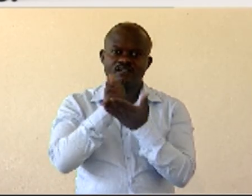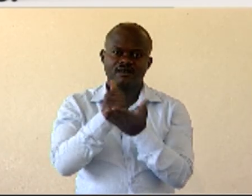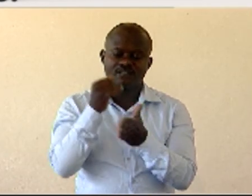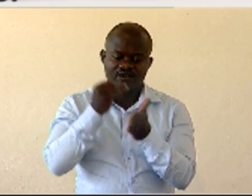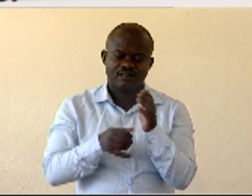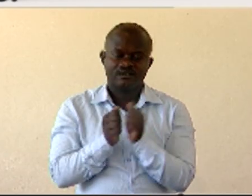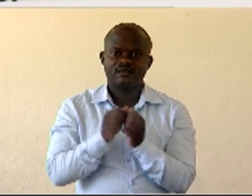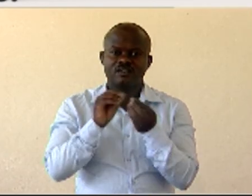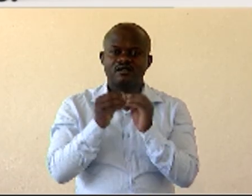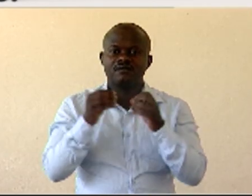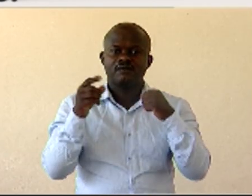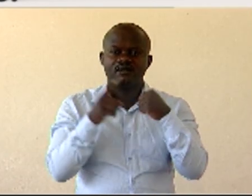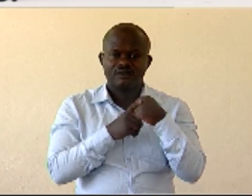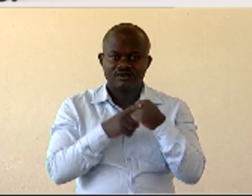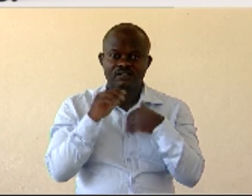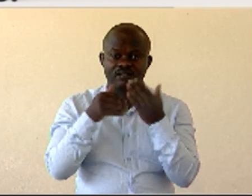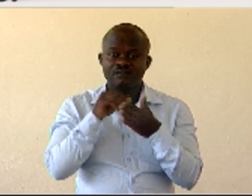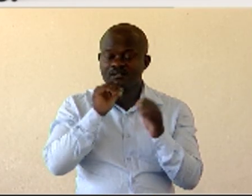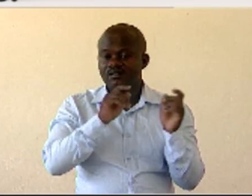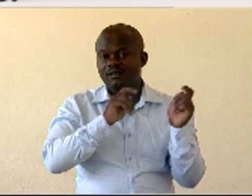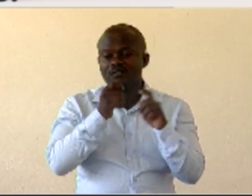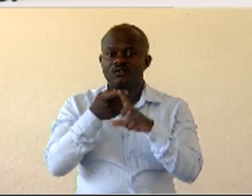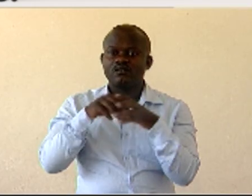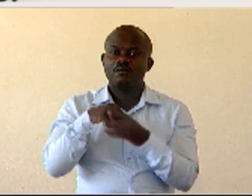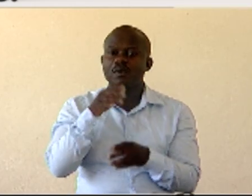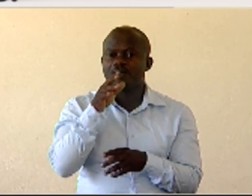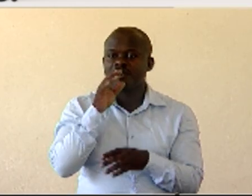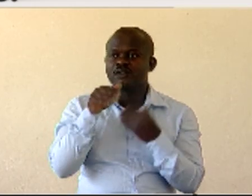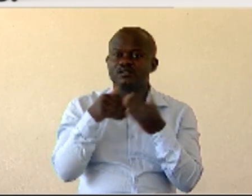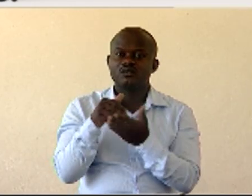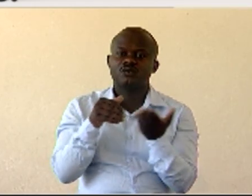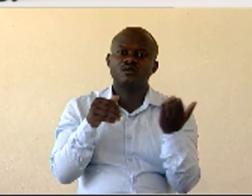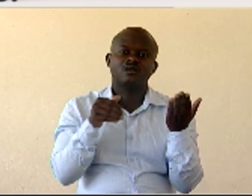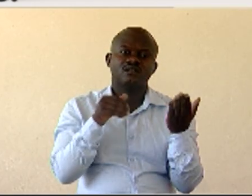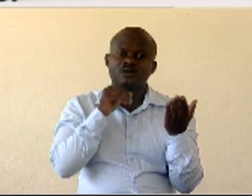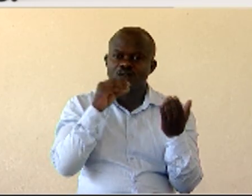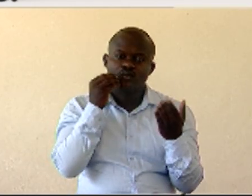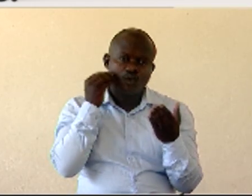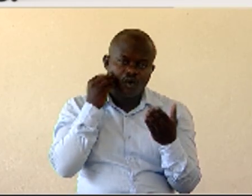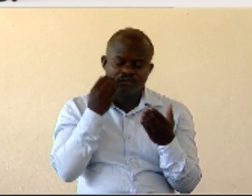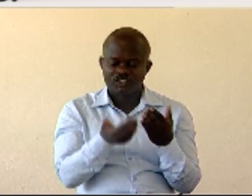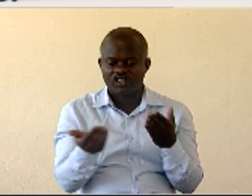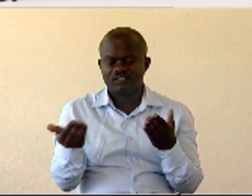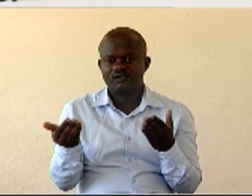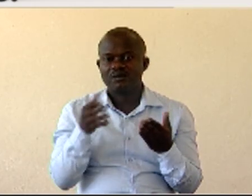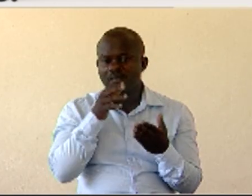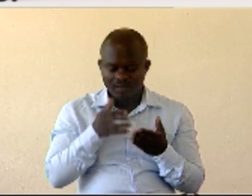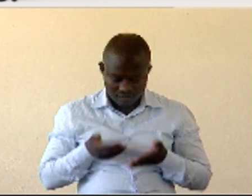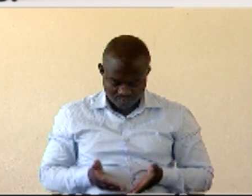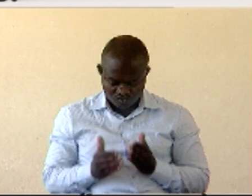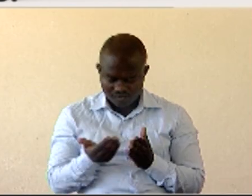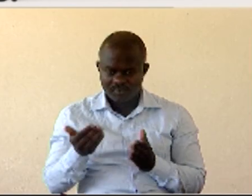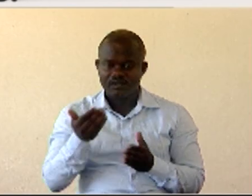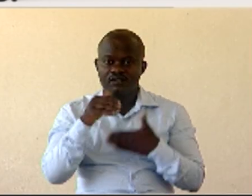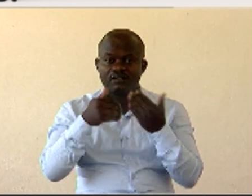Number 7, germ can also be spread from a mother to her unborn child. That is,